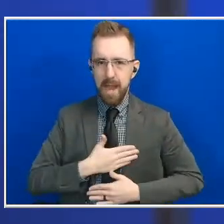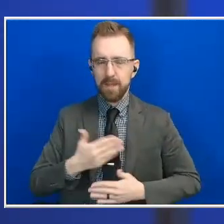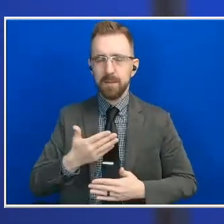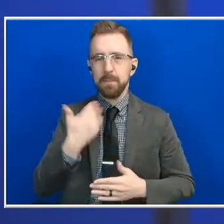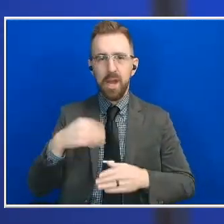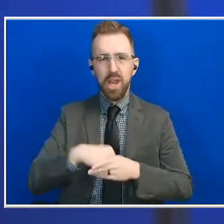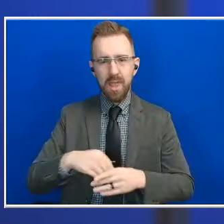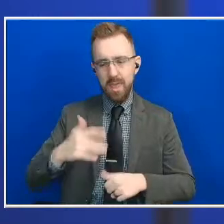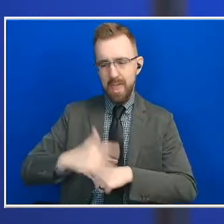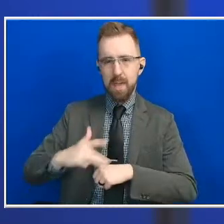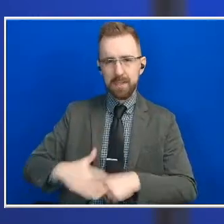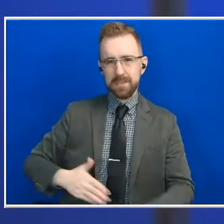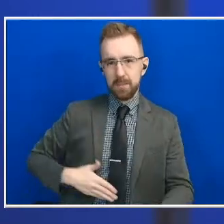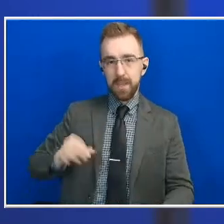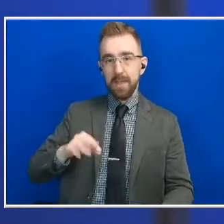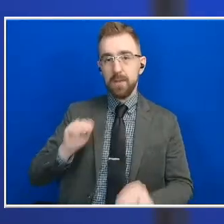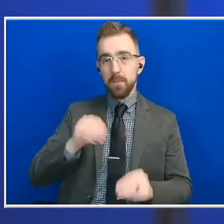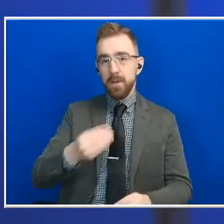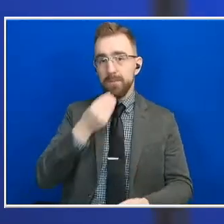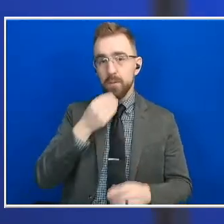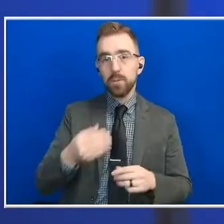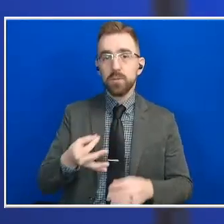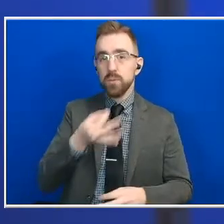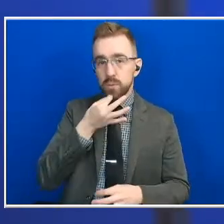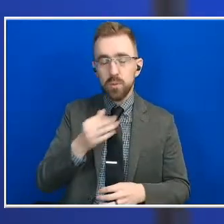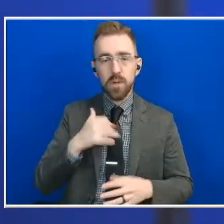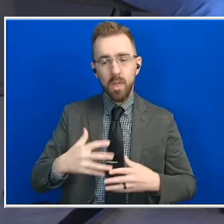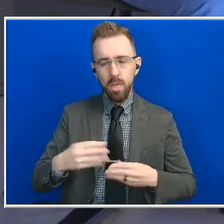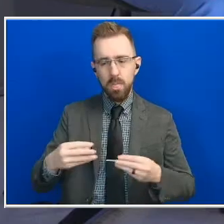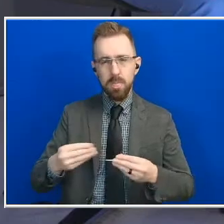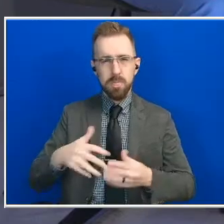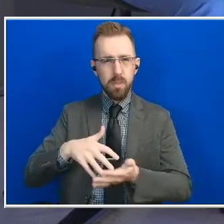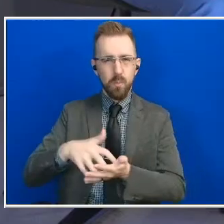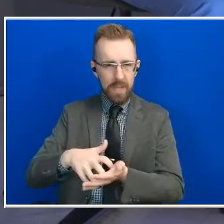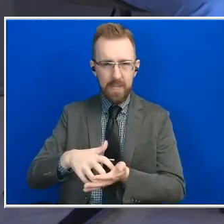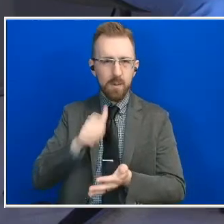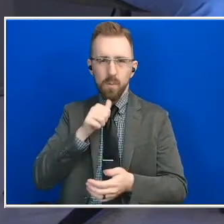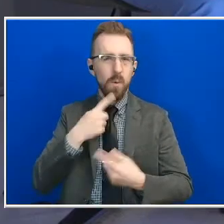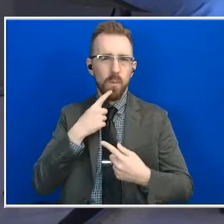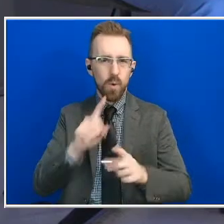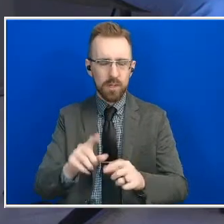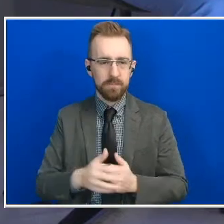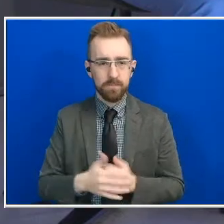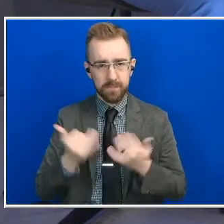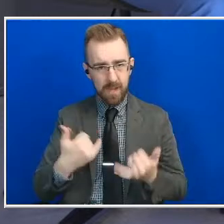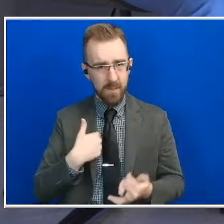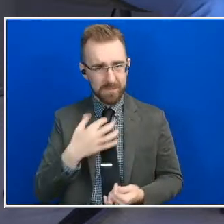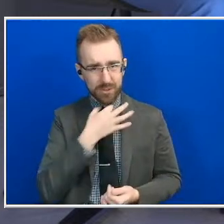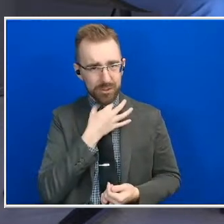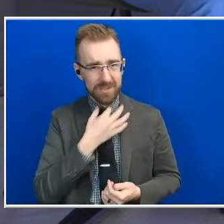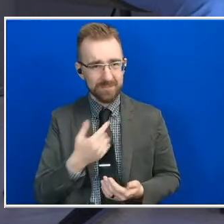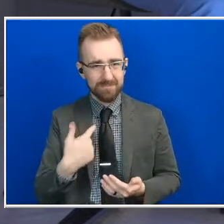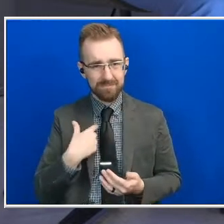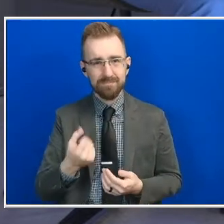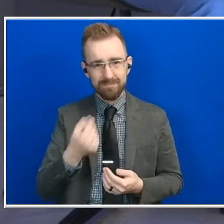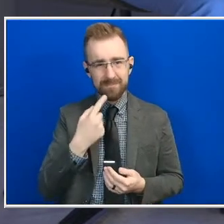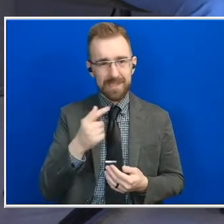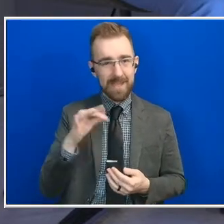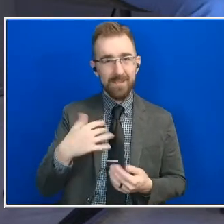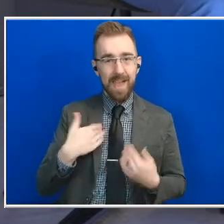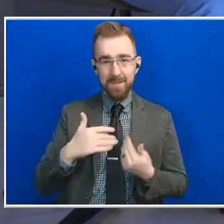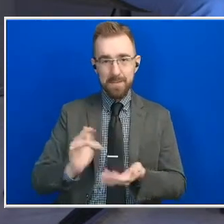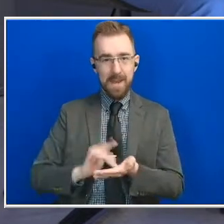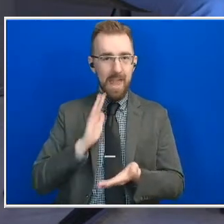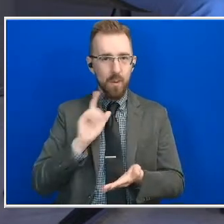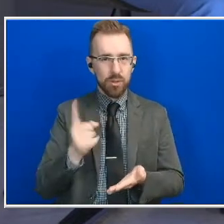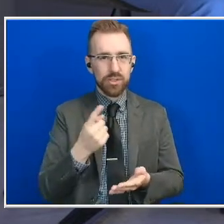introduce food too soon, it isn't absorbed as well, and therefore it won't work. Okay, well now I have to ask, is this, because I take some of, if I have a medication, I'll just take it with my